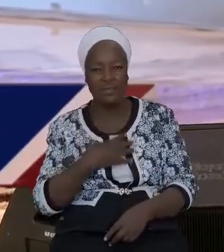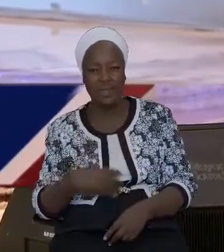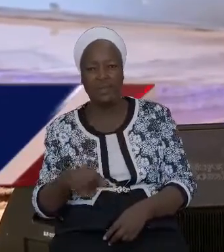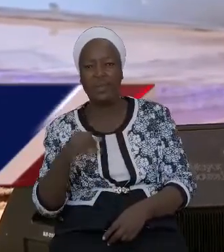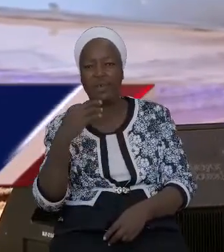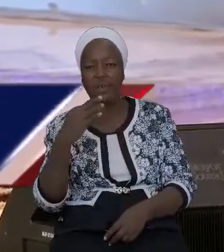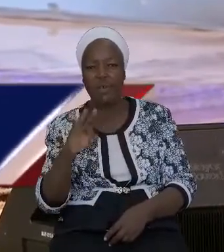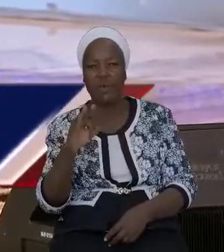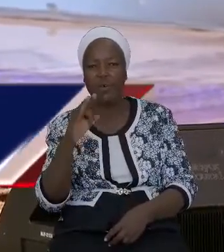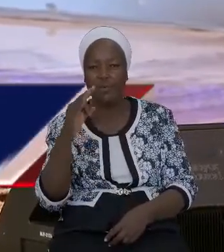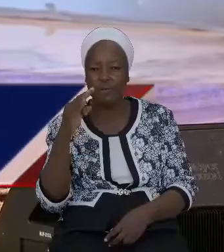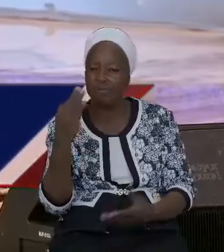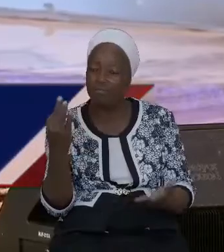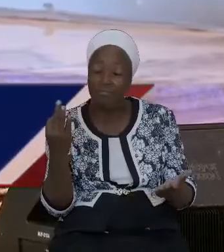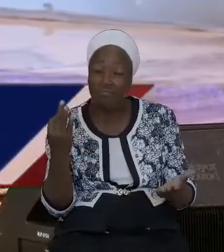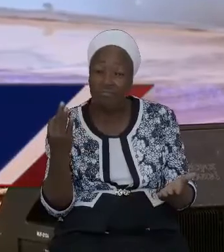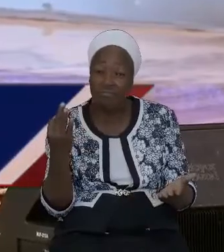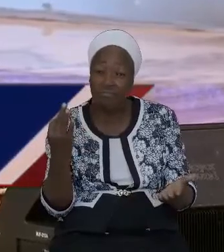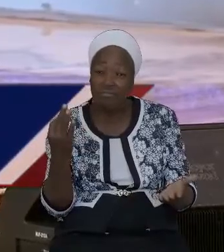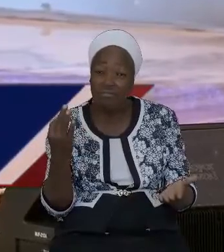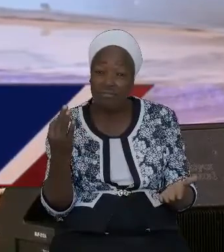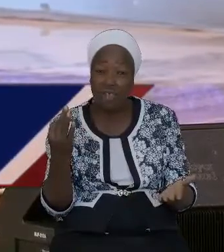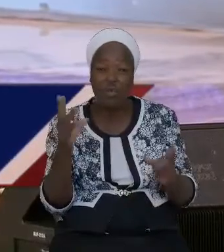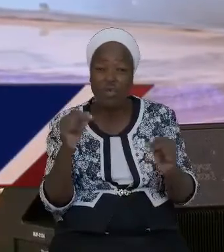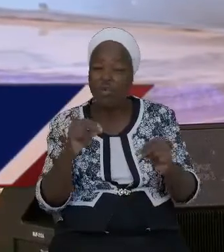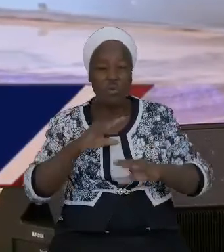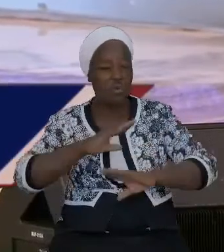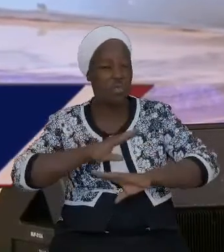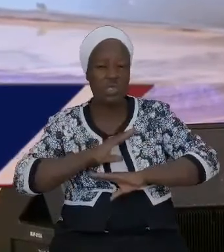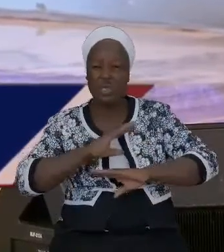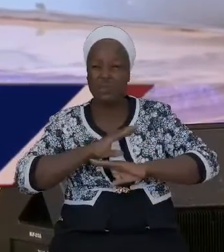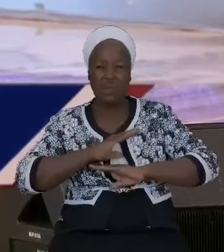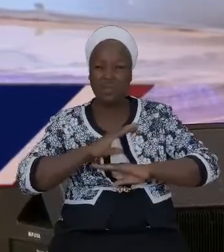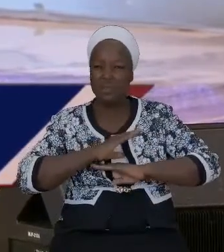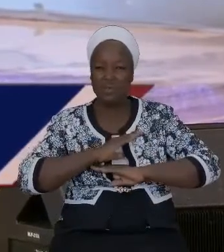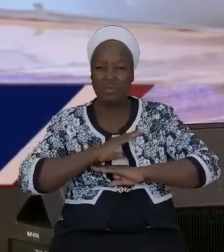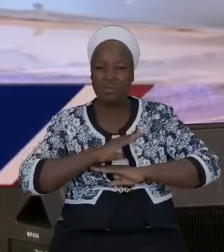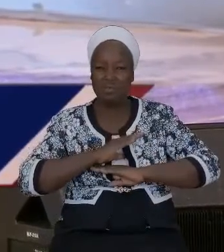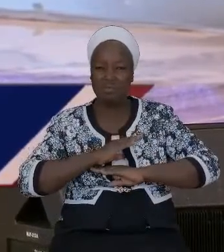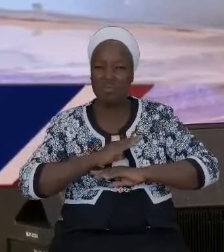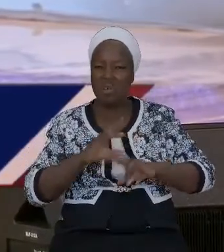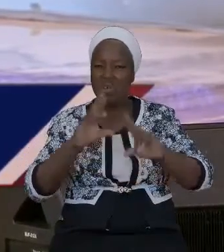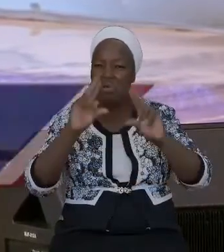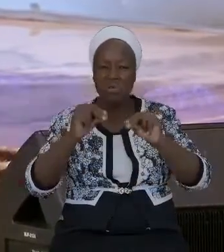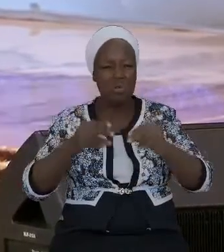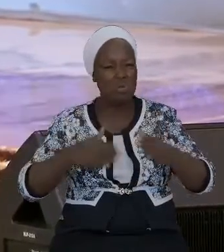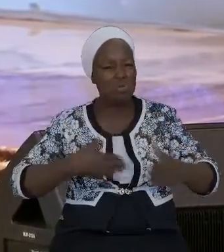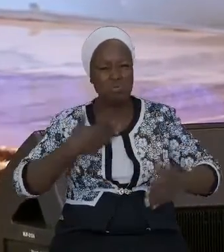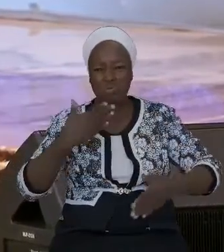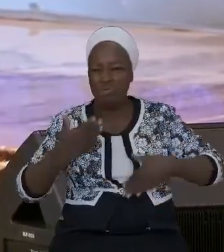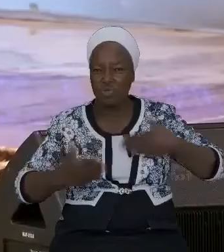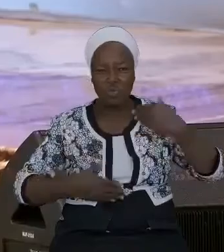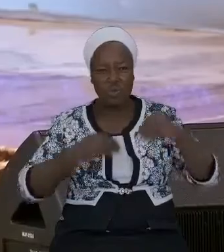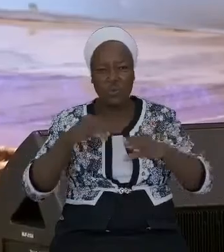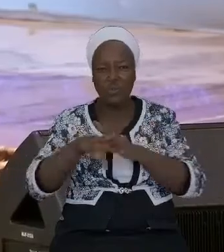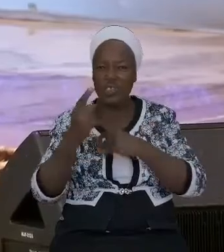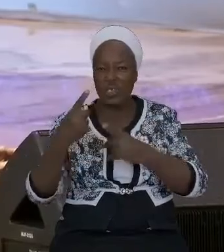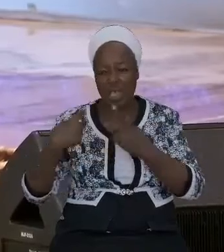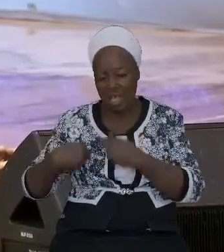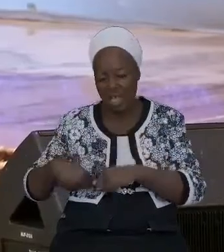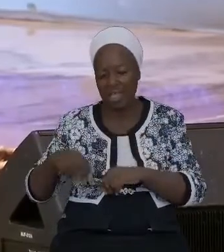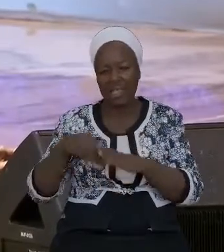of just no satisfaction and no joy in the heart, in